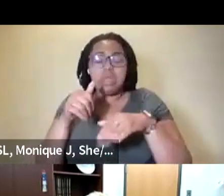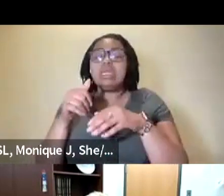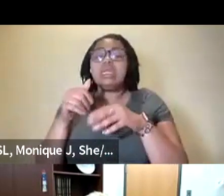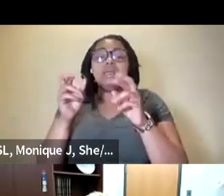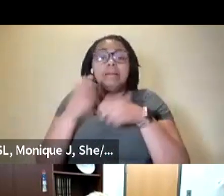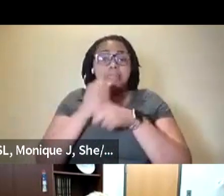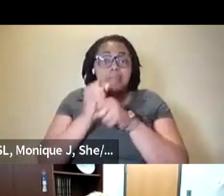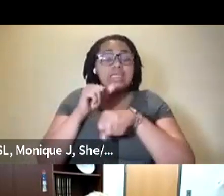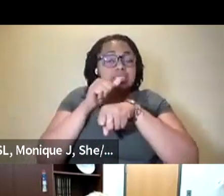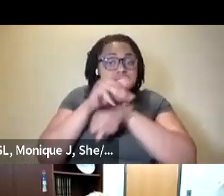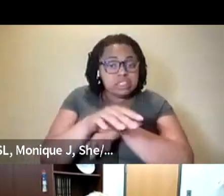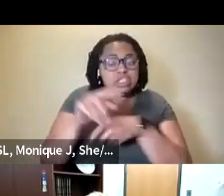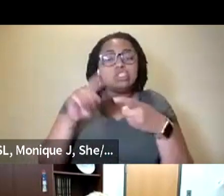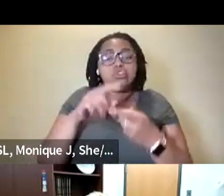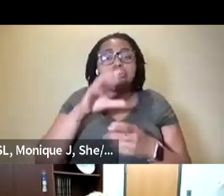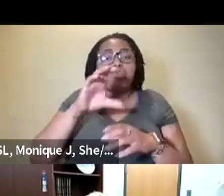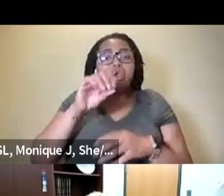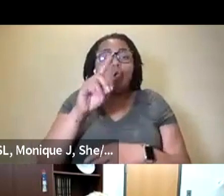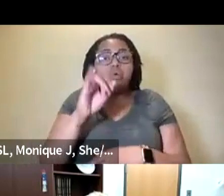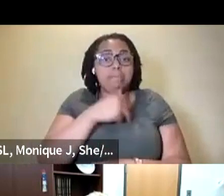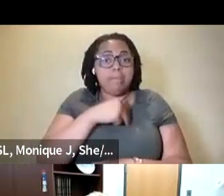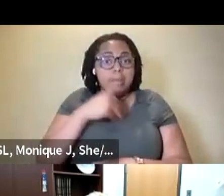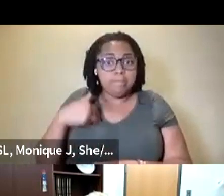Codi membership via the Zoom.